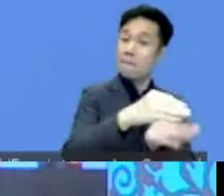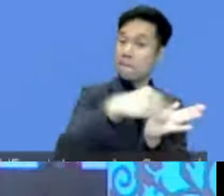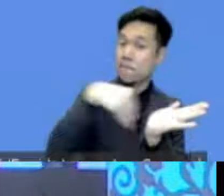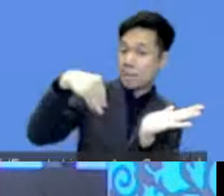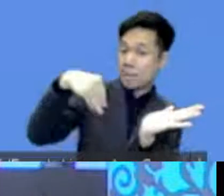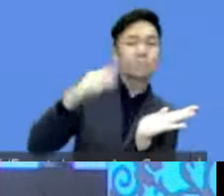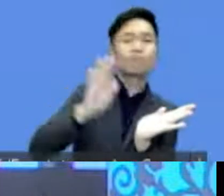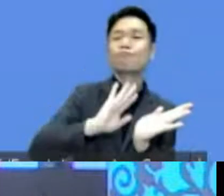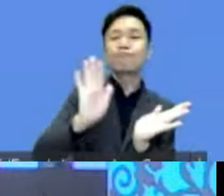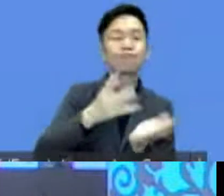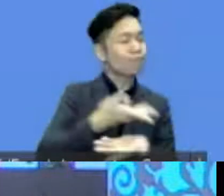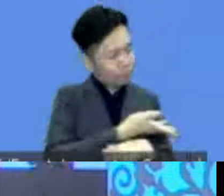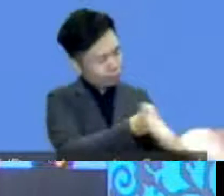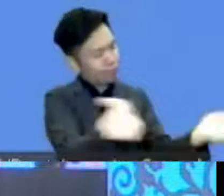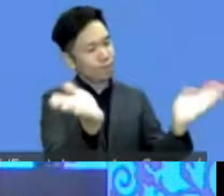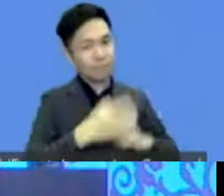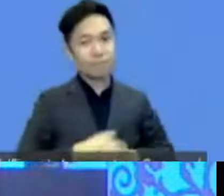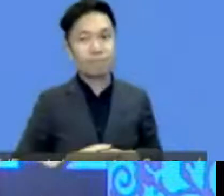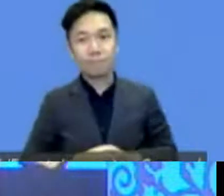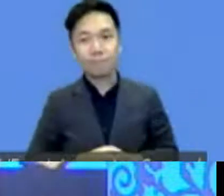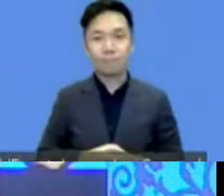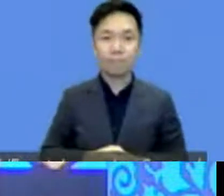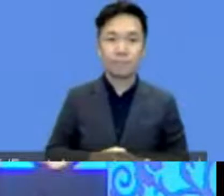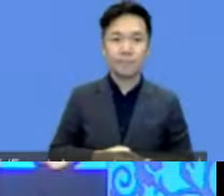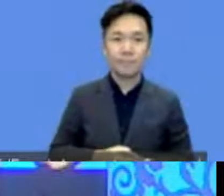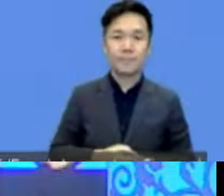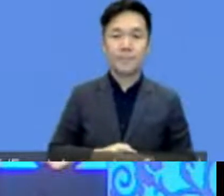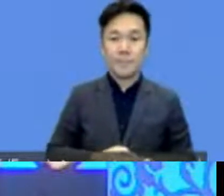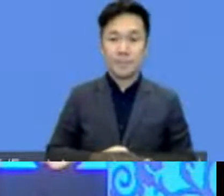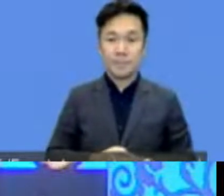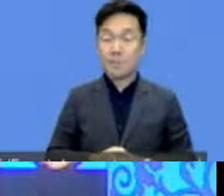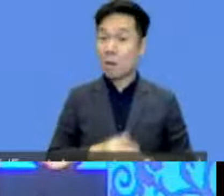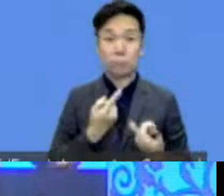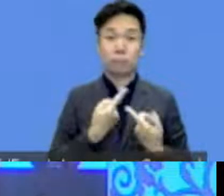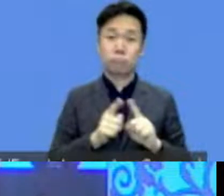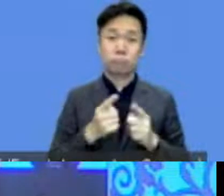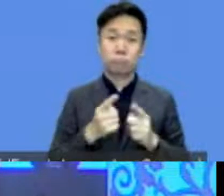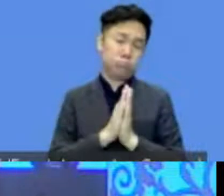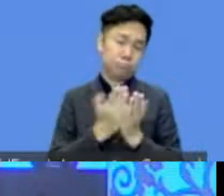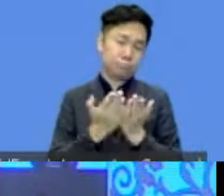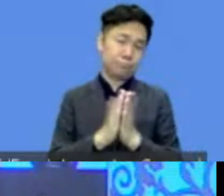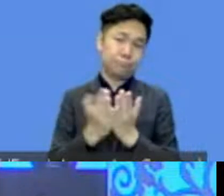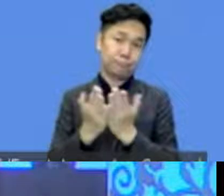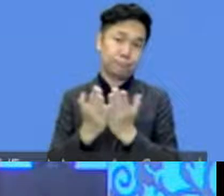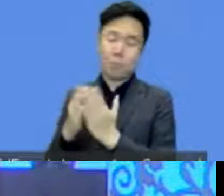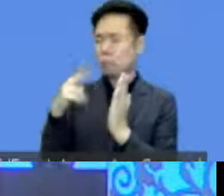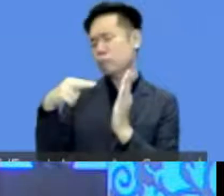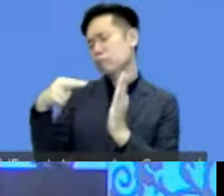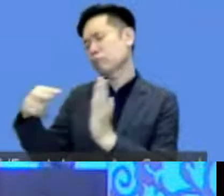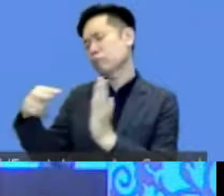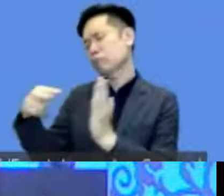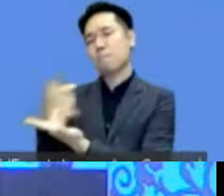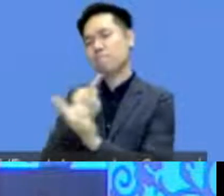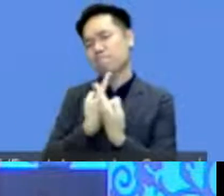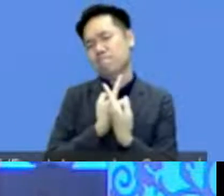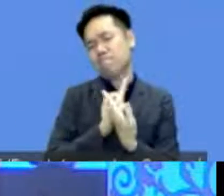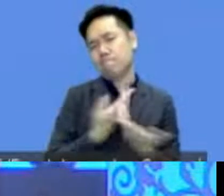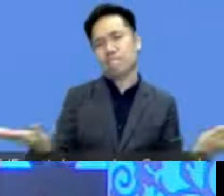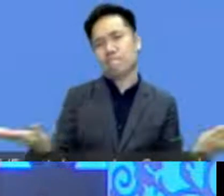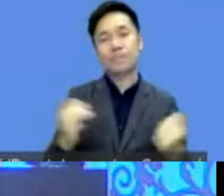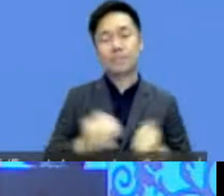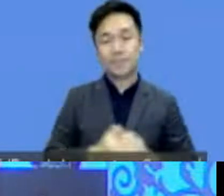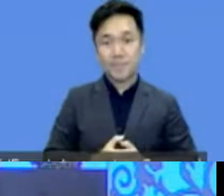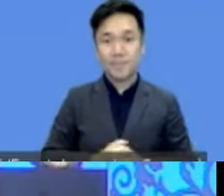gave them a wide range of material to use. Sorry, just pause it,